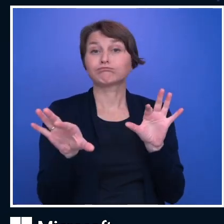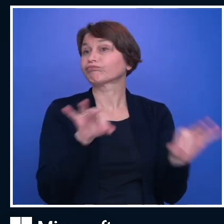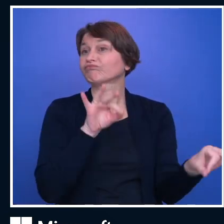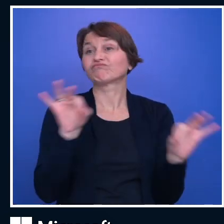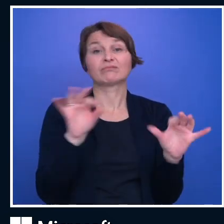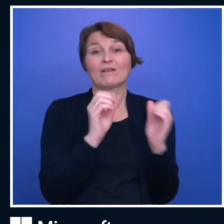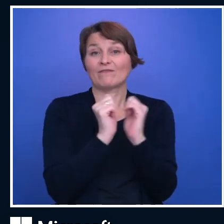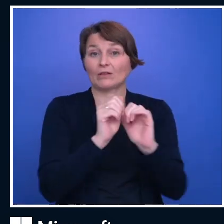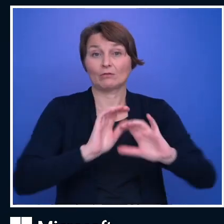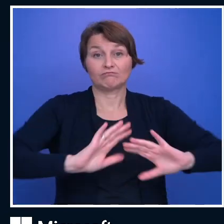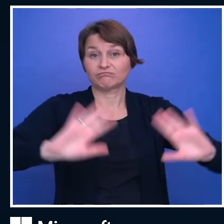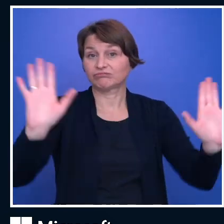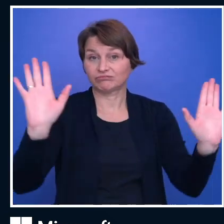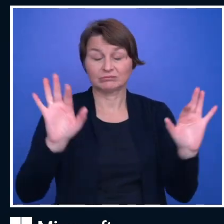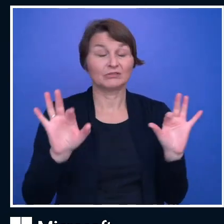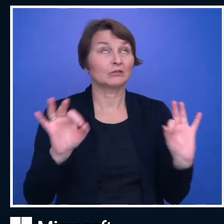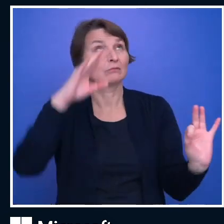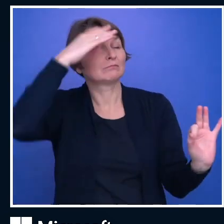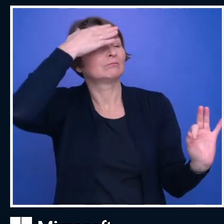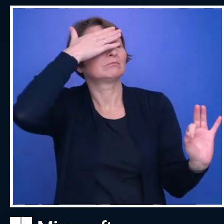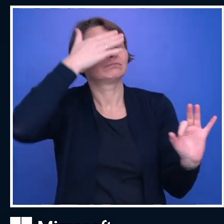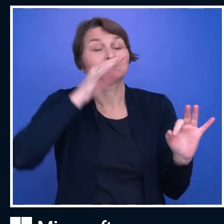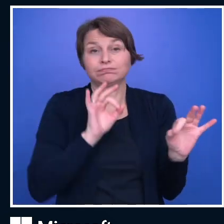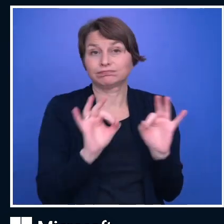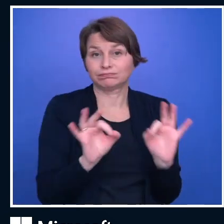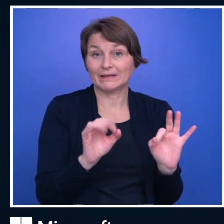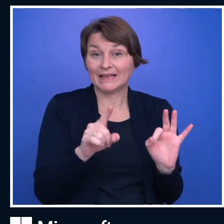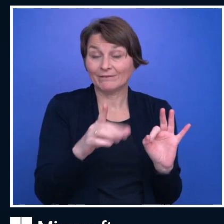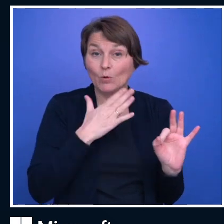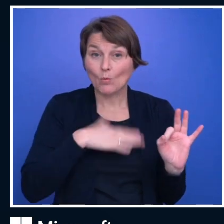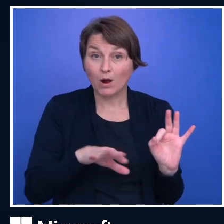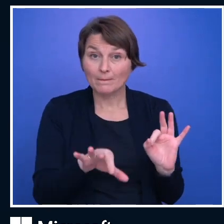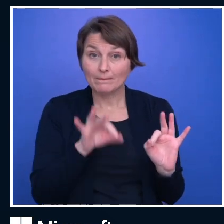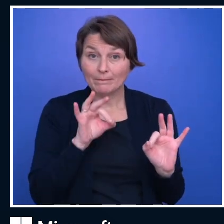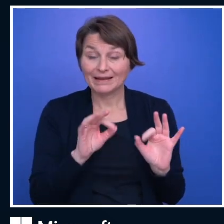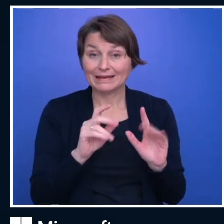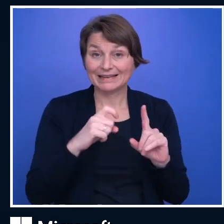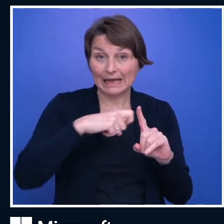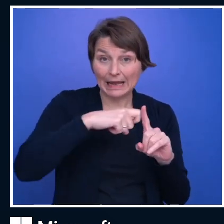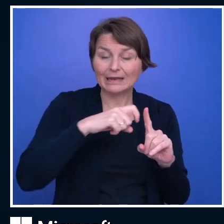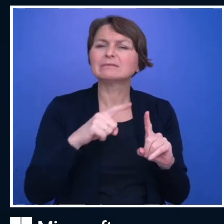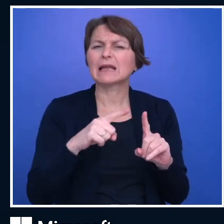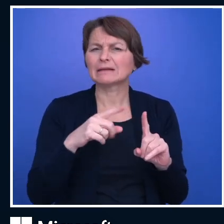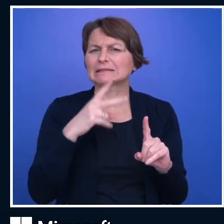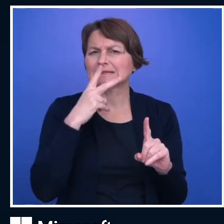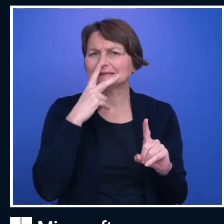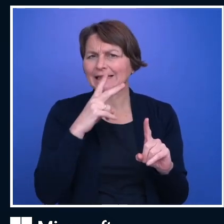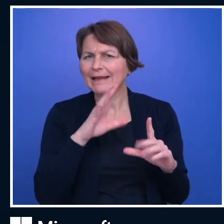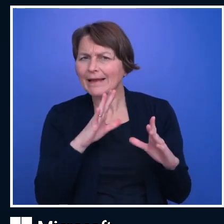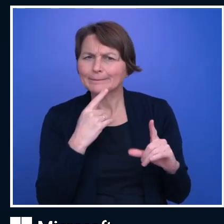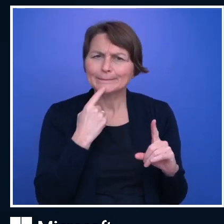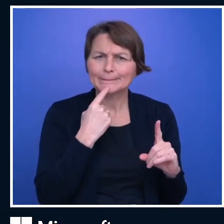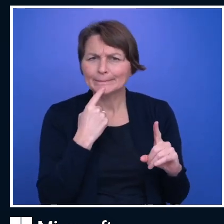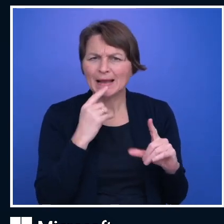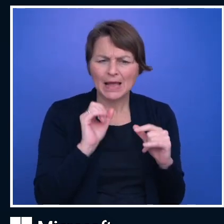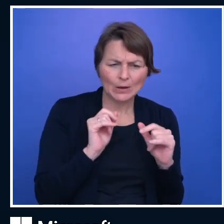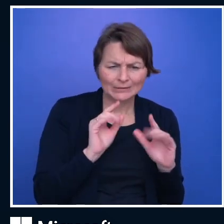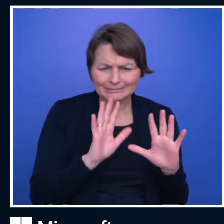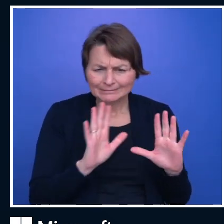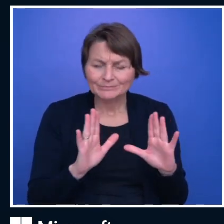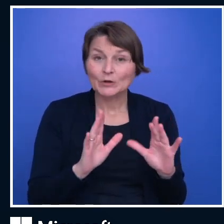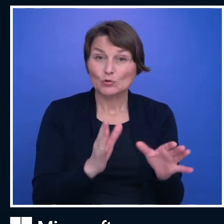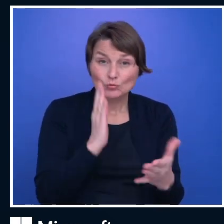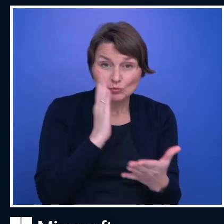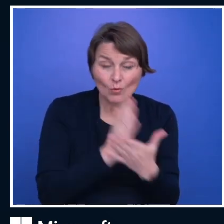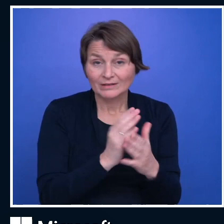right value of k that you have to take, I'll tell you why we're using the value of k in a bit. But if you have to figure out what's the right value, there's a lot of research that goes into